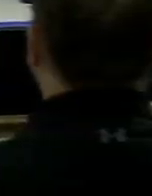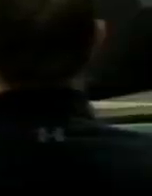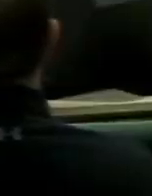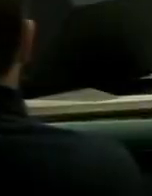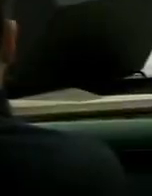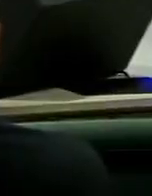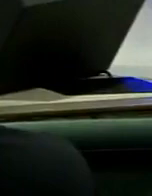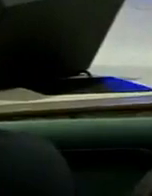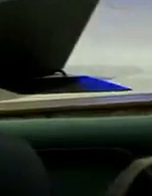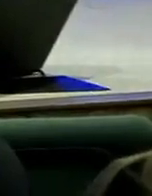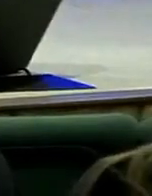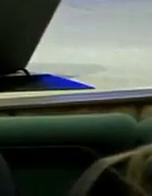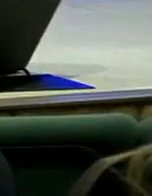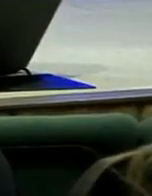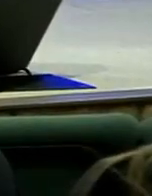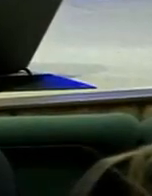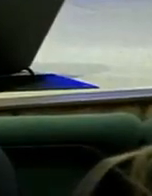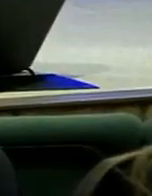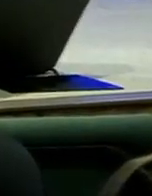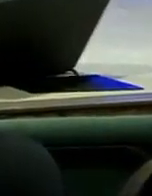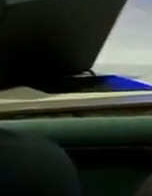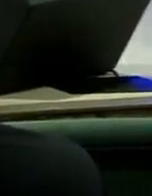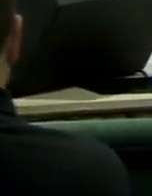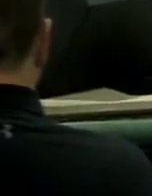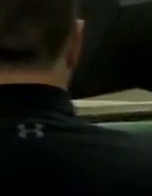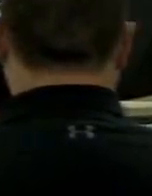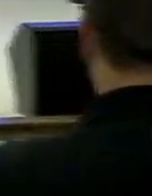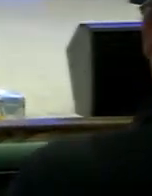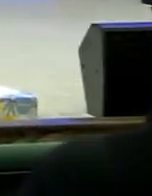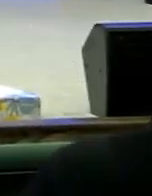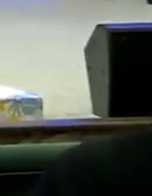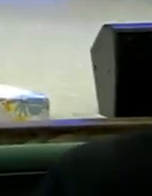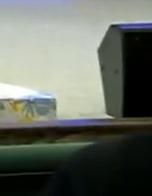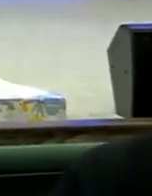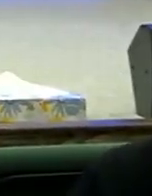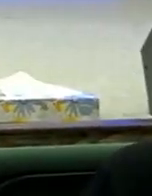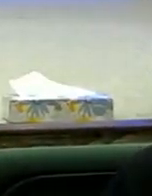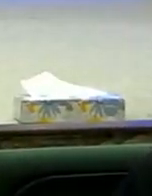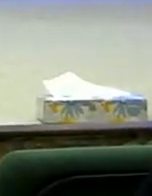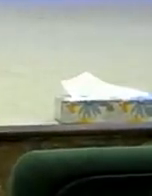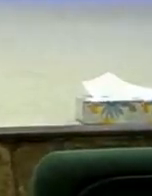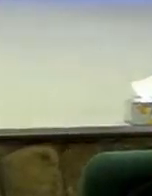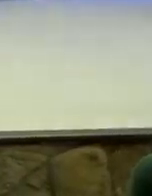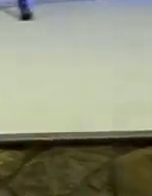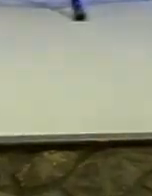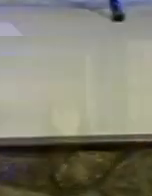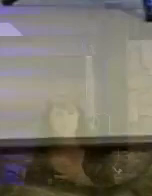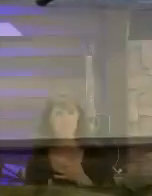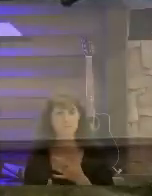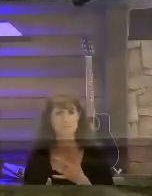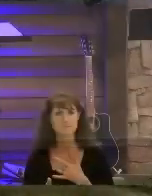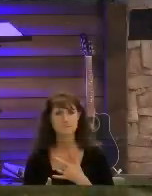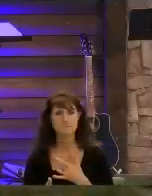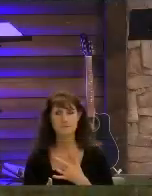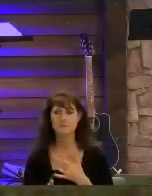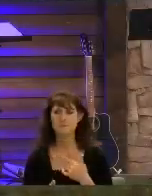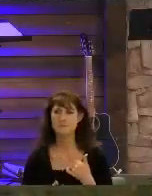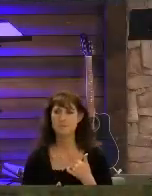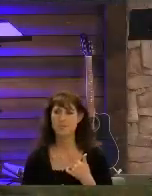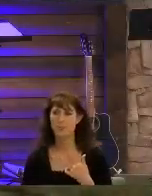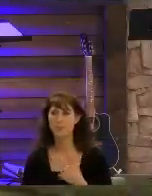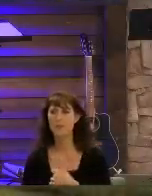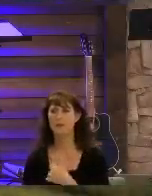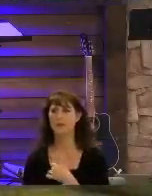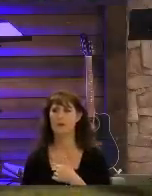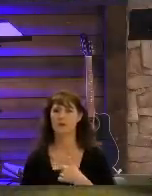a different day if you haven't noticed, but I really felt that we,